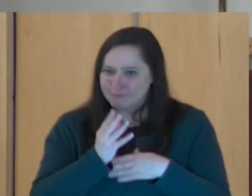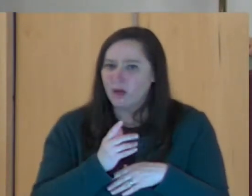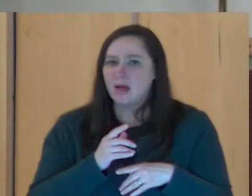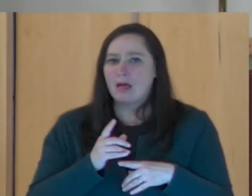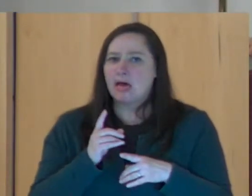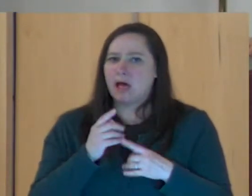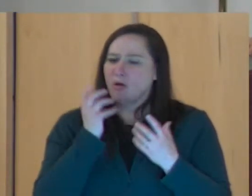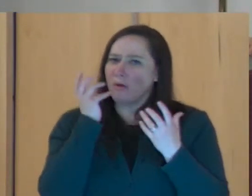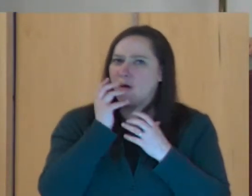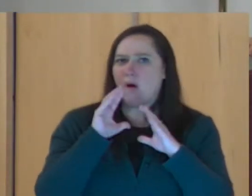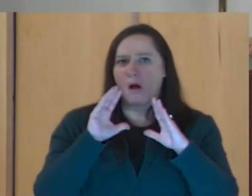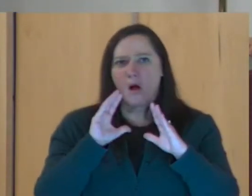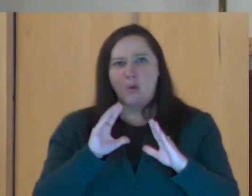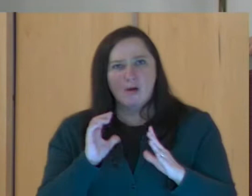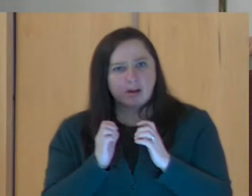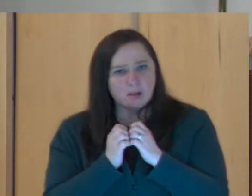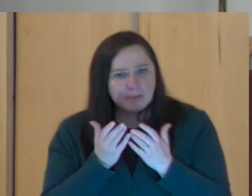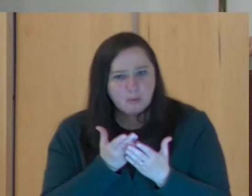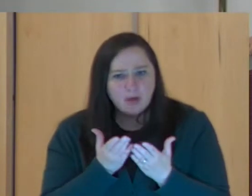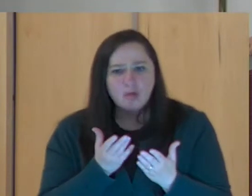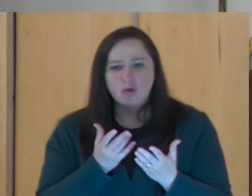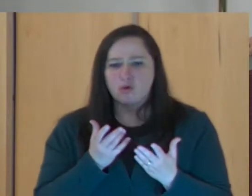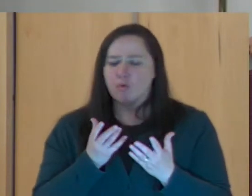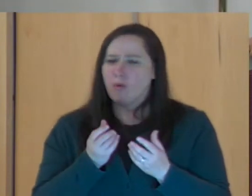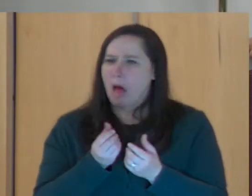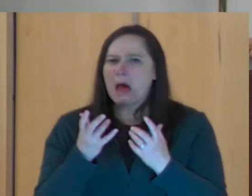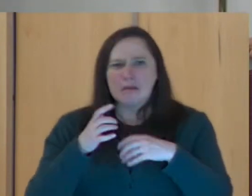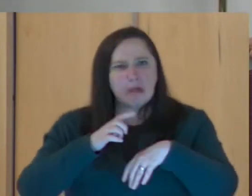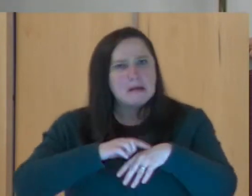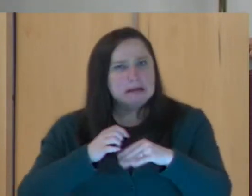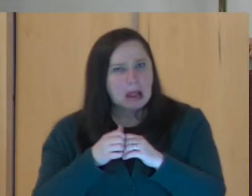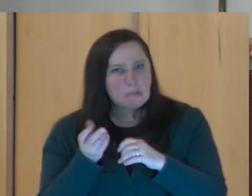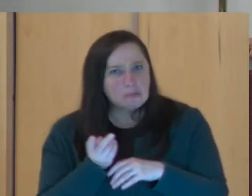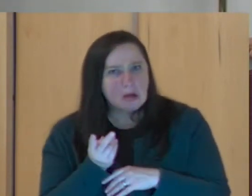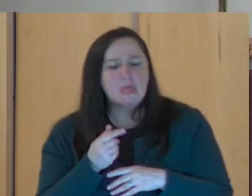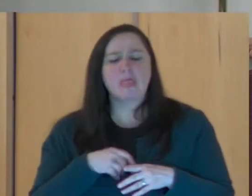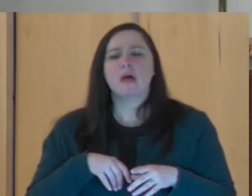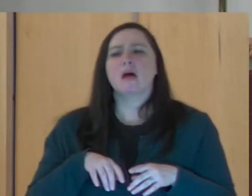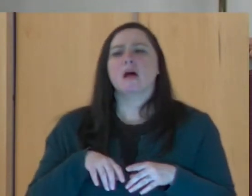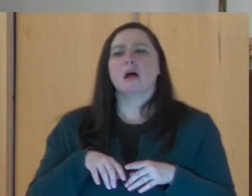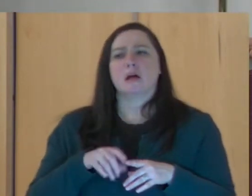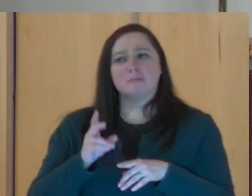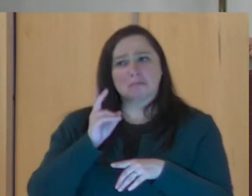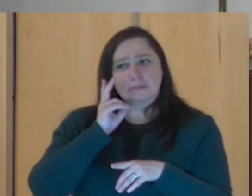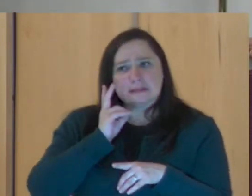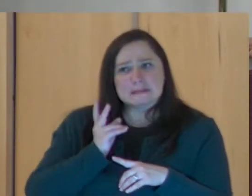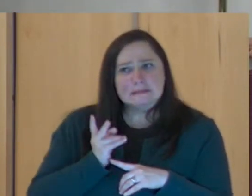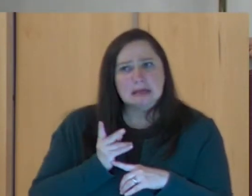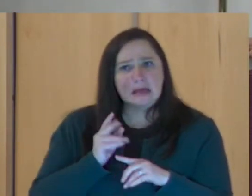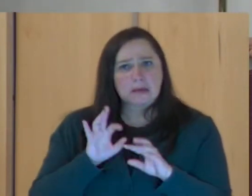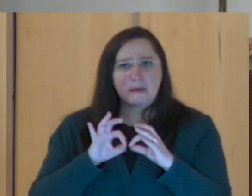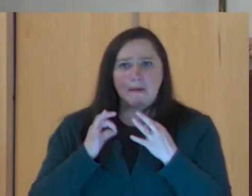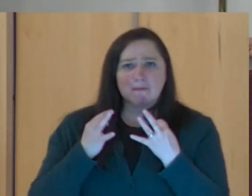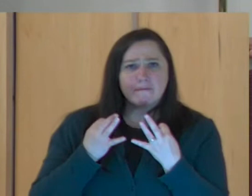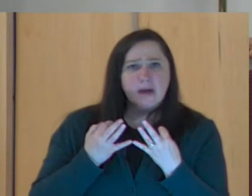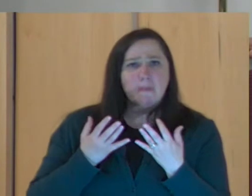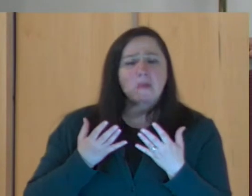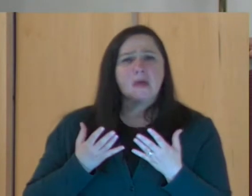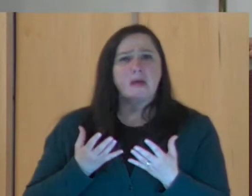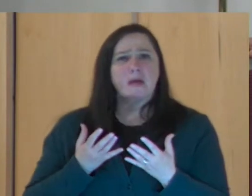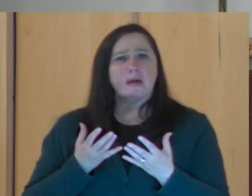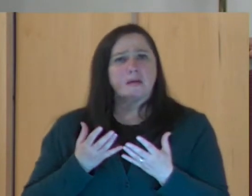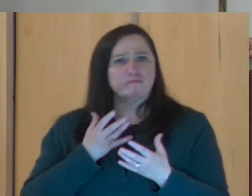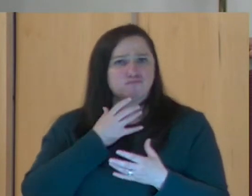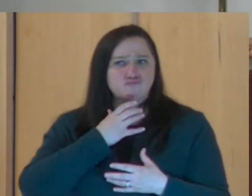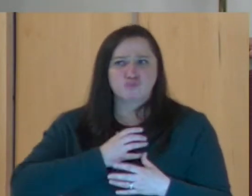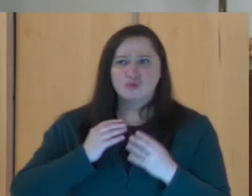been wonderful to be with you. I had spent quite a bit of time with them. To see you and your family, I wish